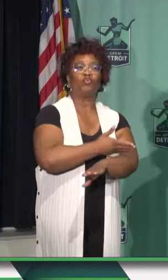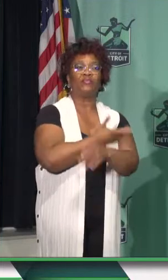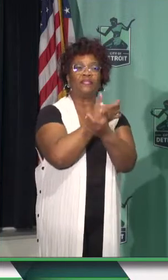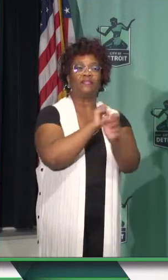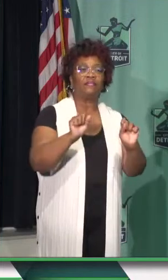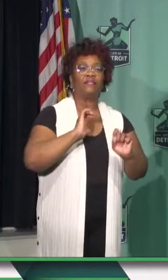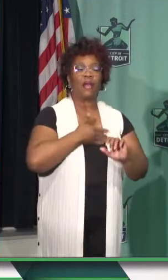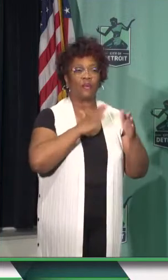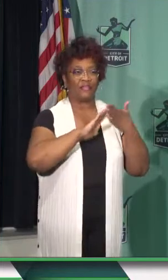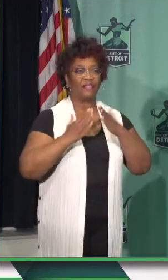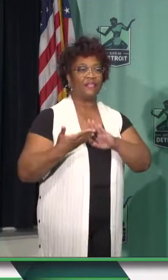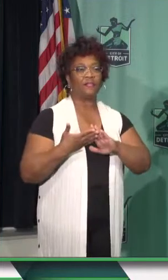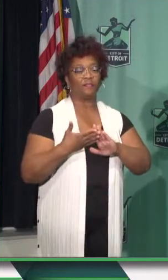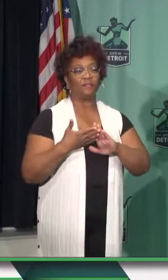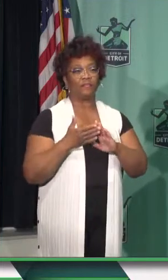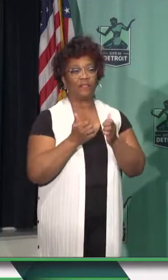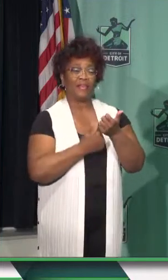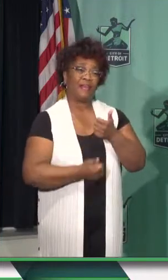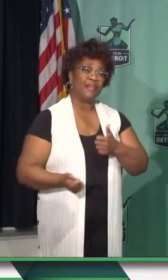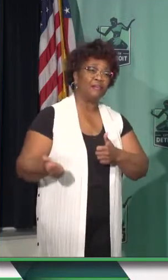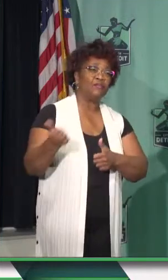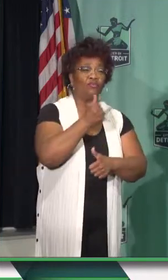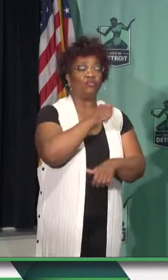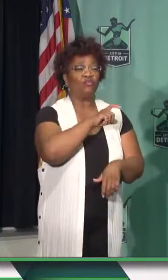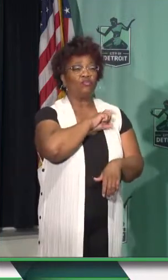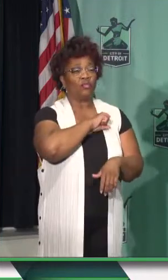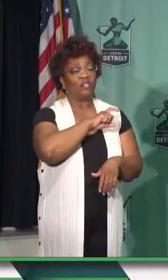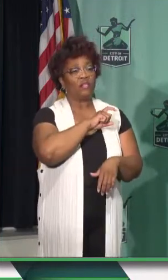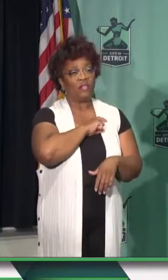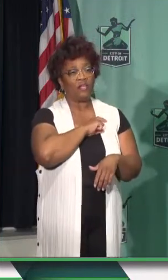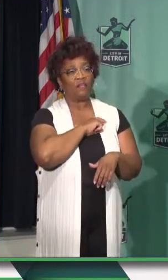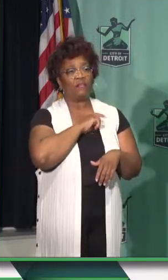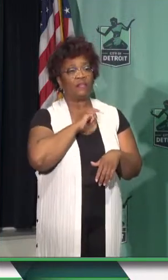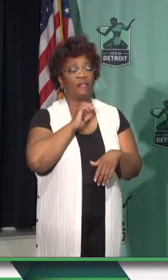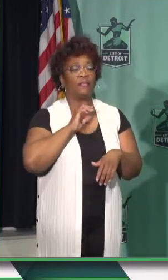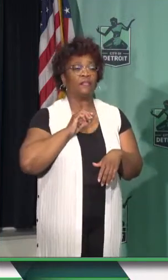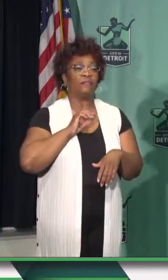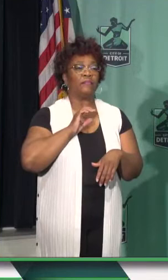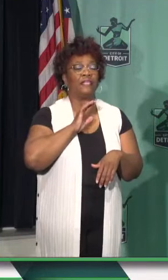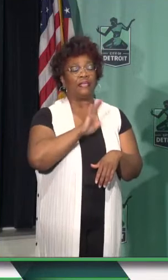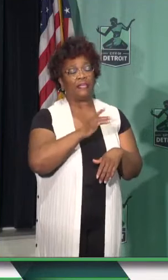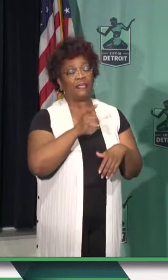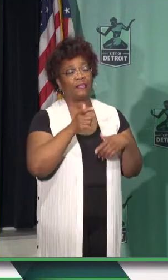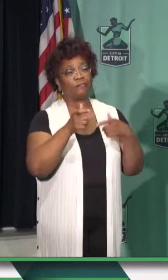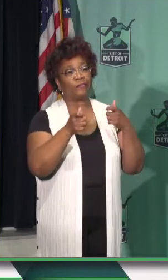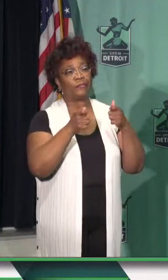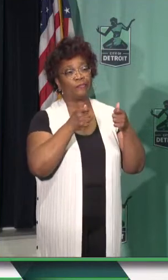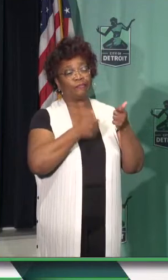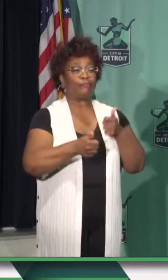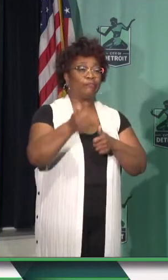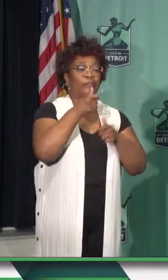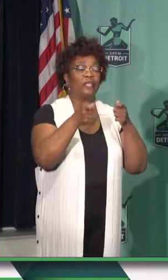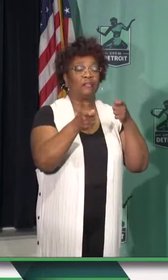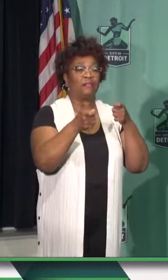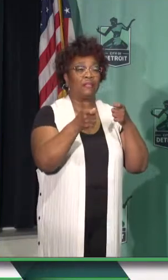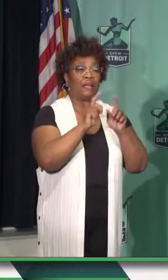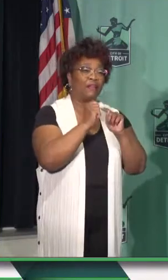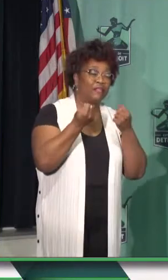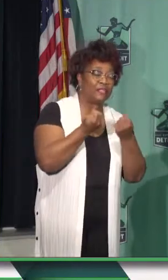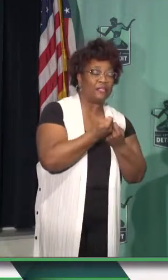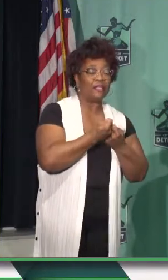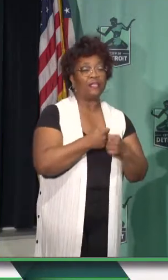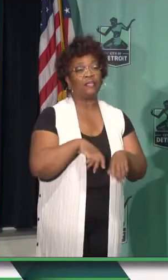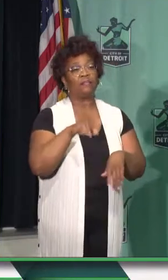chief, his executive team, the Dana and her team as well from media relations, the